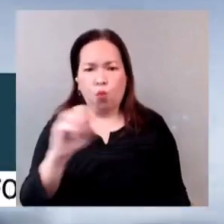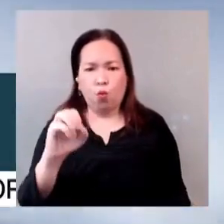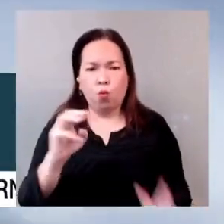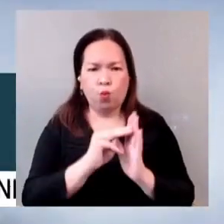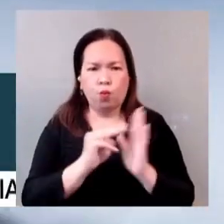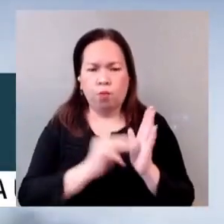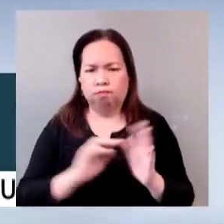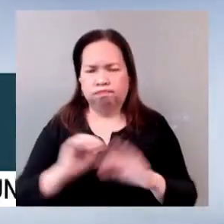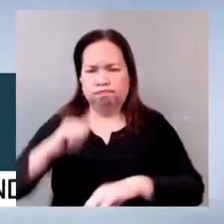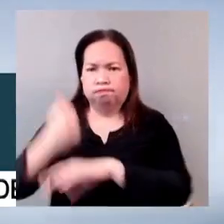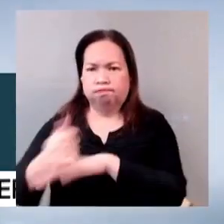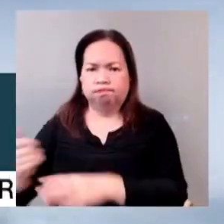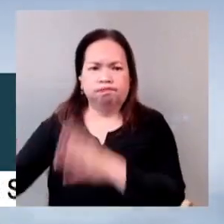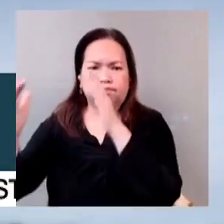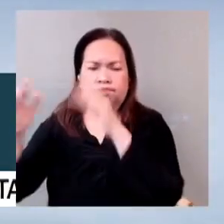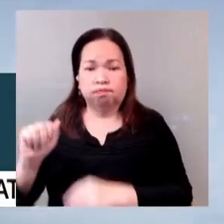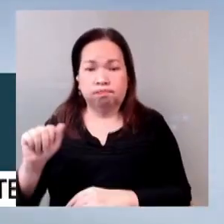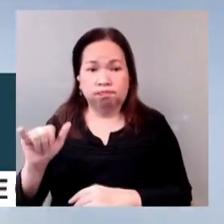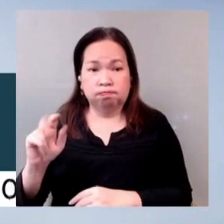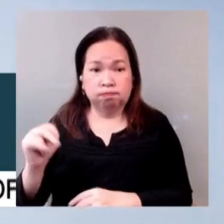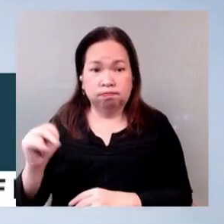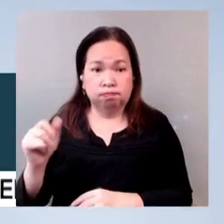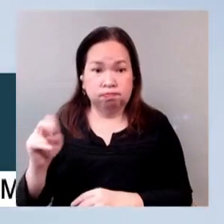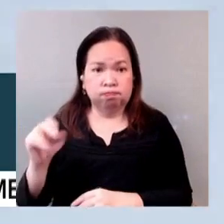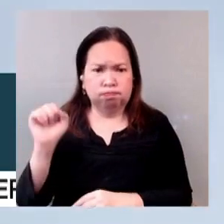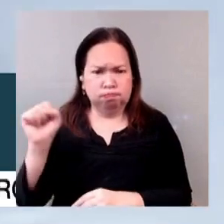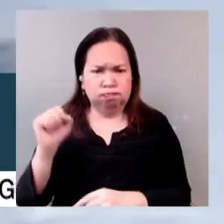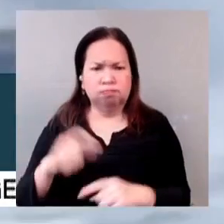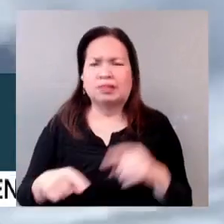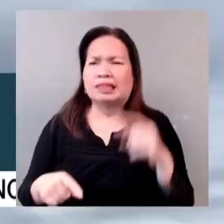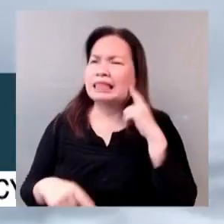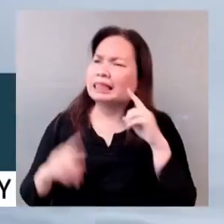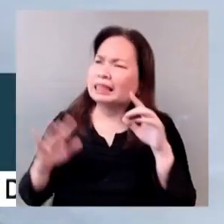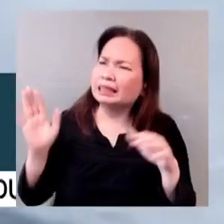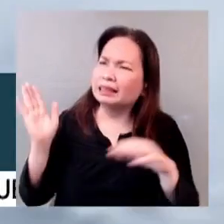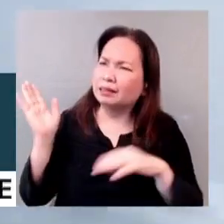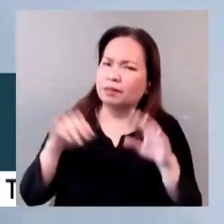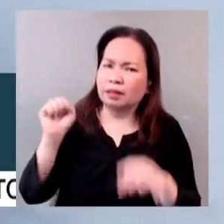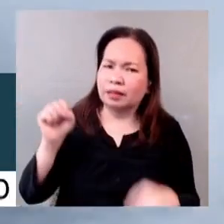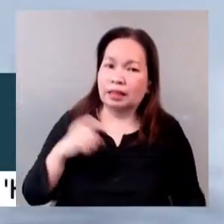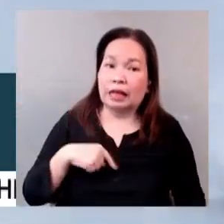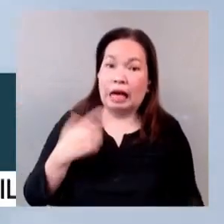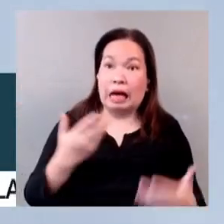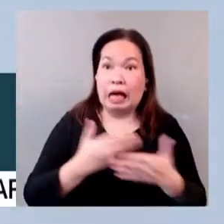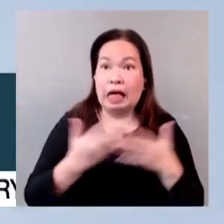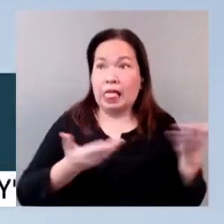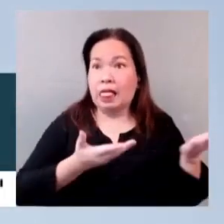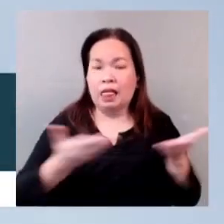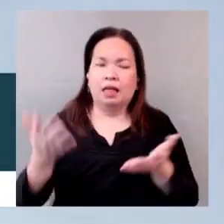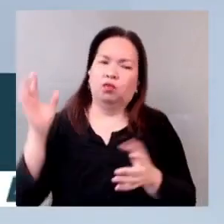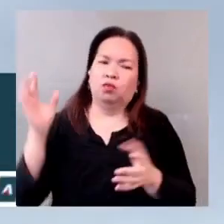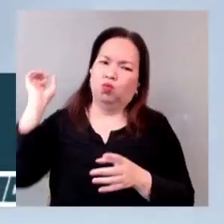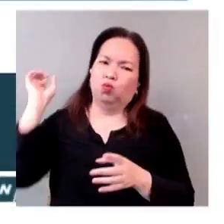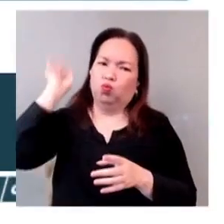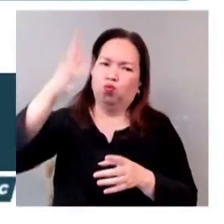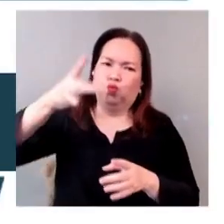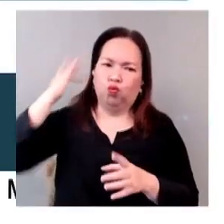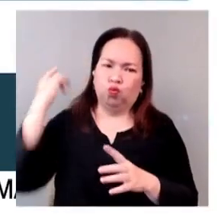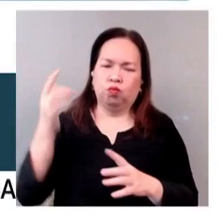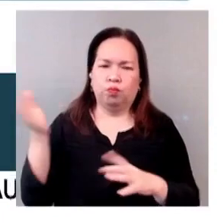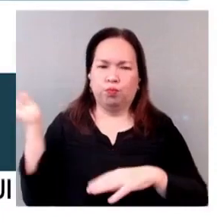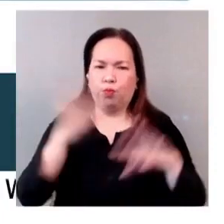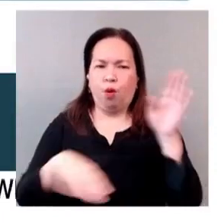Well, I think it's a great idea, but execution is the problem because just the bringing of supplies already creates some kind of conflict.